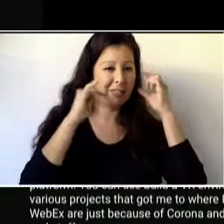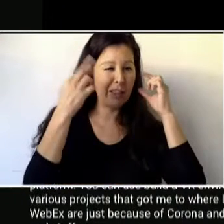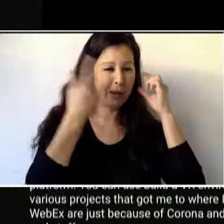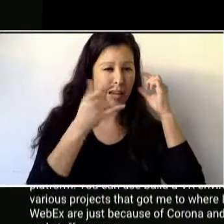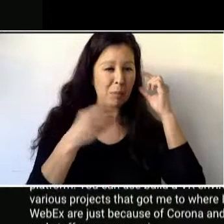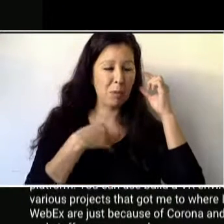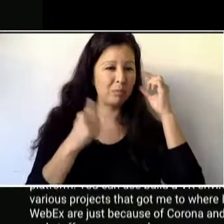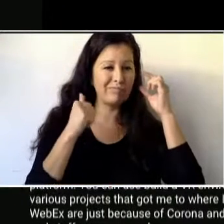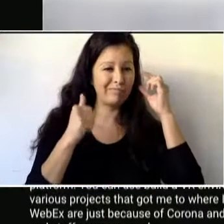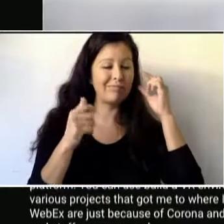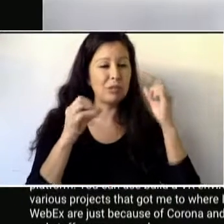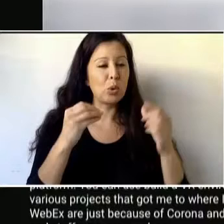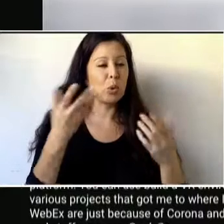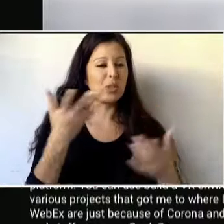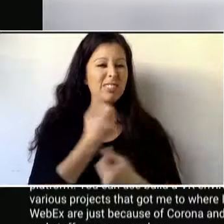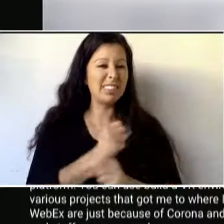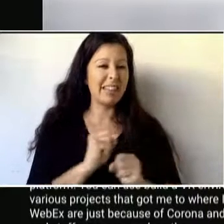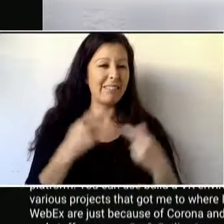Cool.